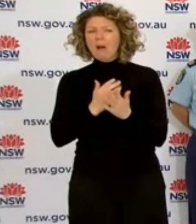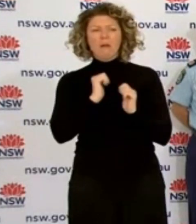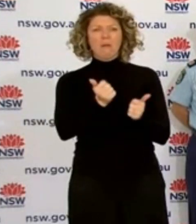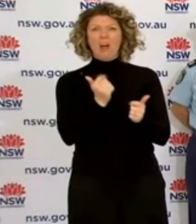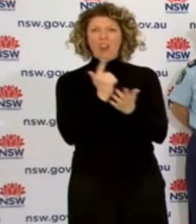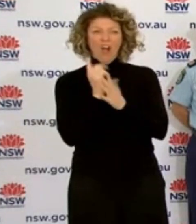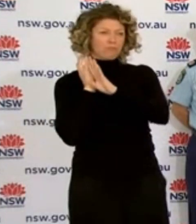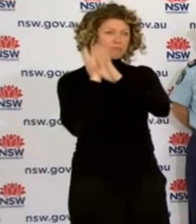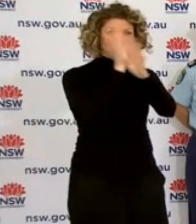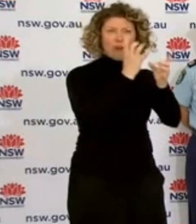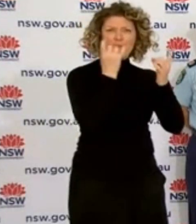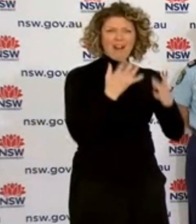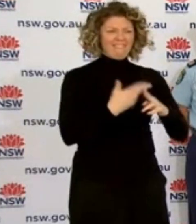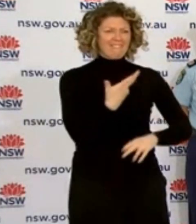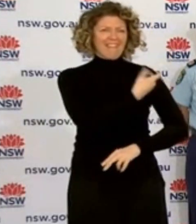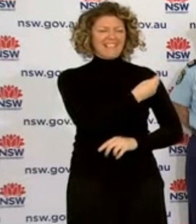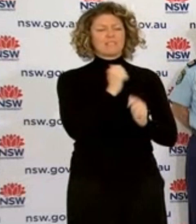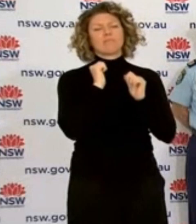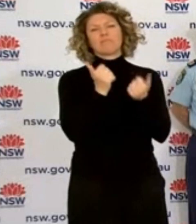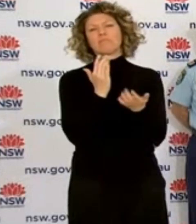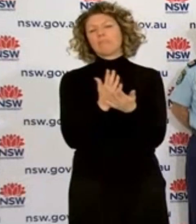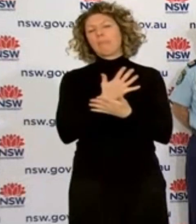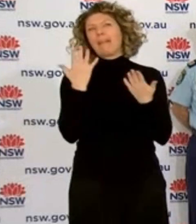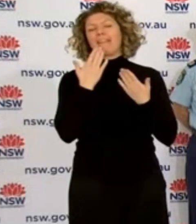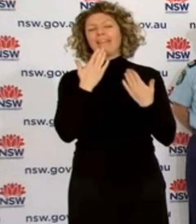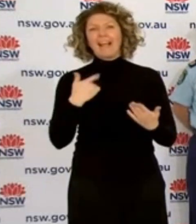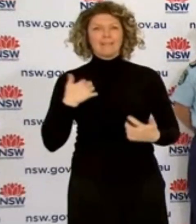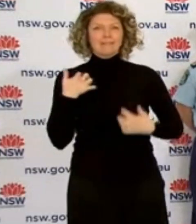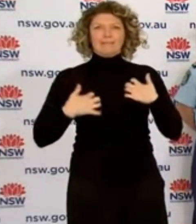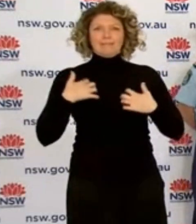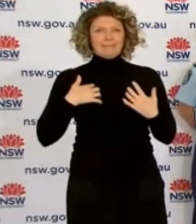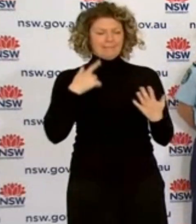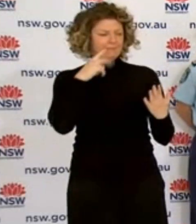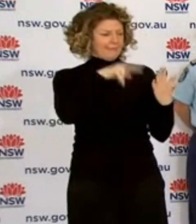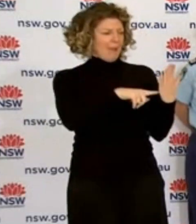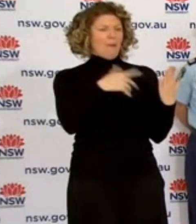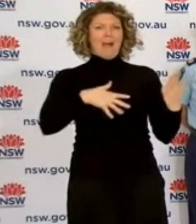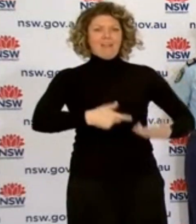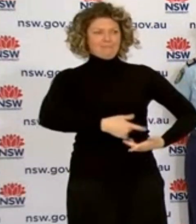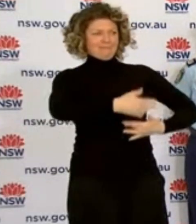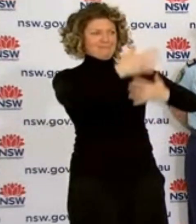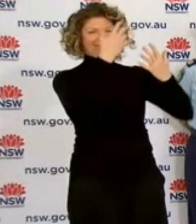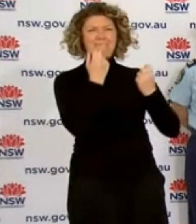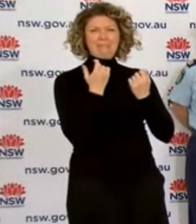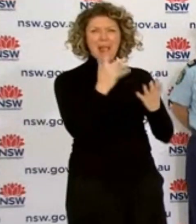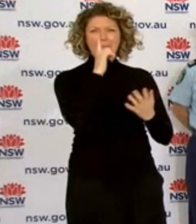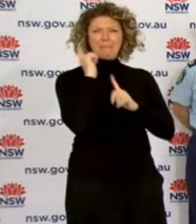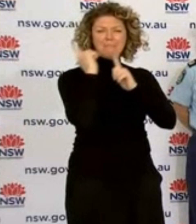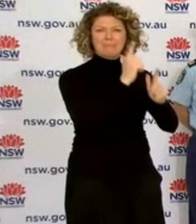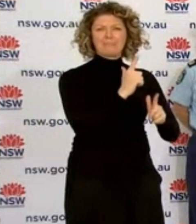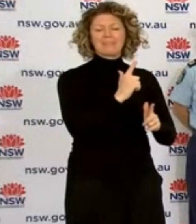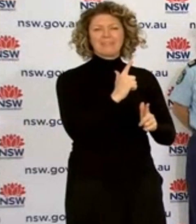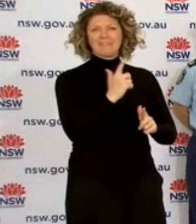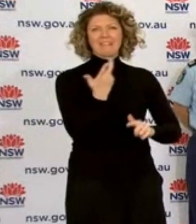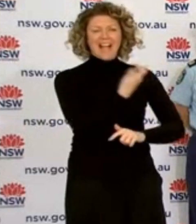get vaccinated. Can we just say thank you for that? Dr. Chan and I always get pleased when we see those numbers ticking over every day. But what gives us heart attacks